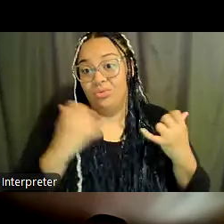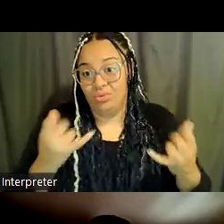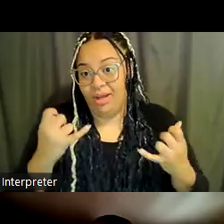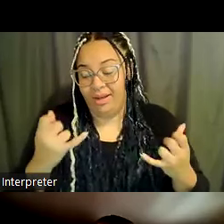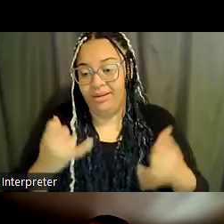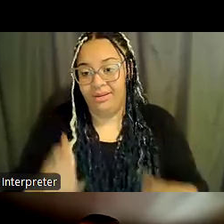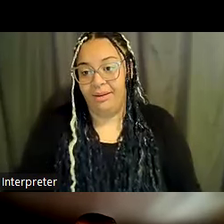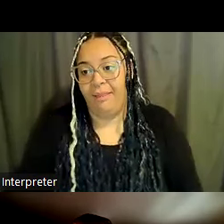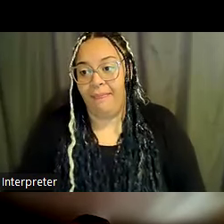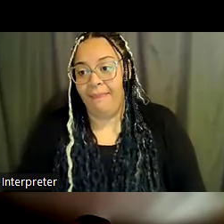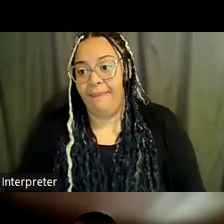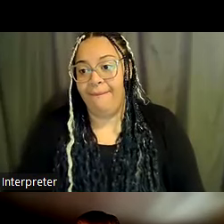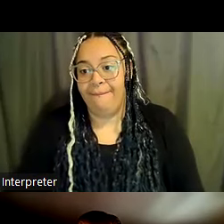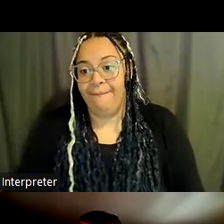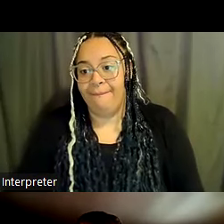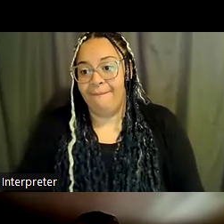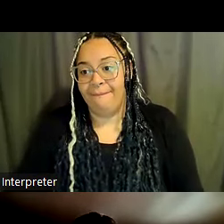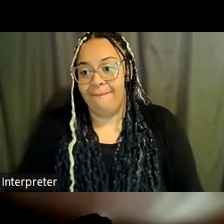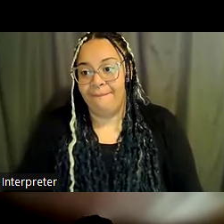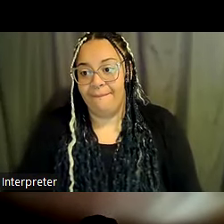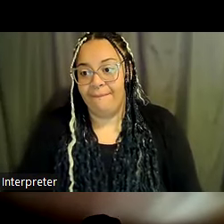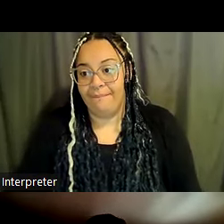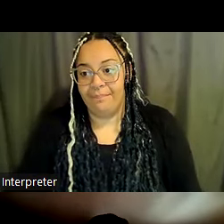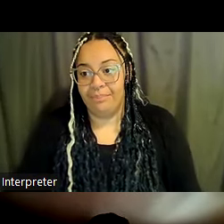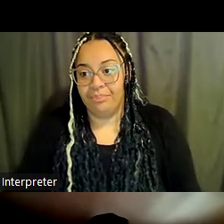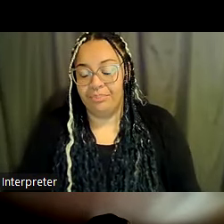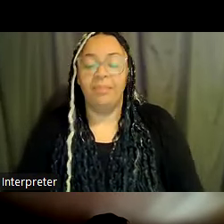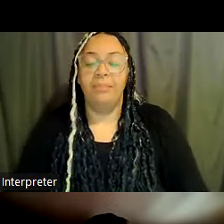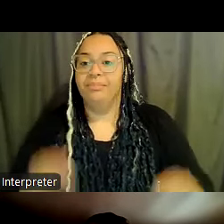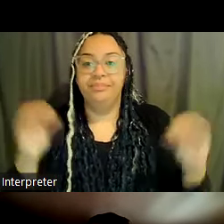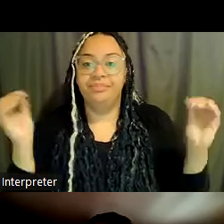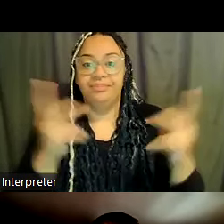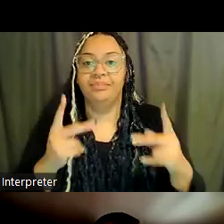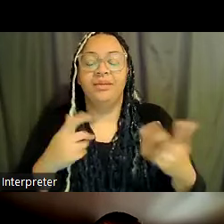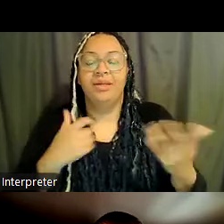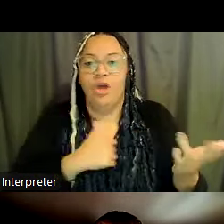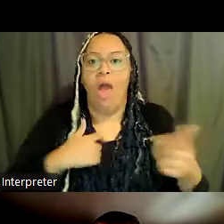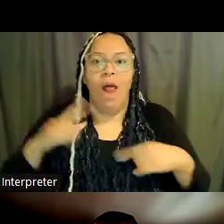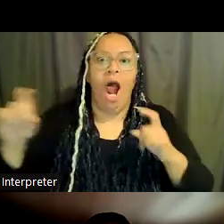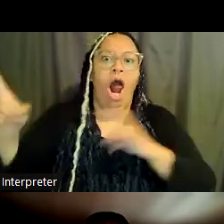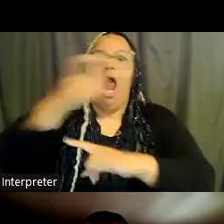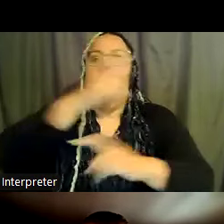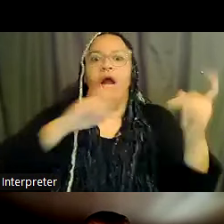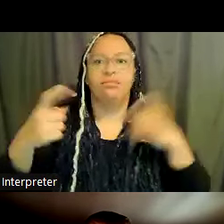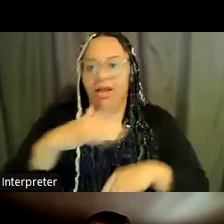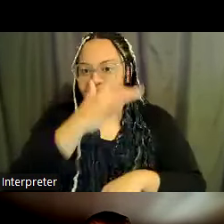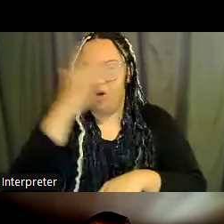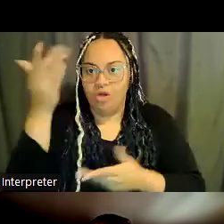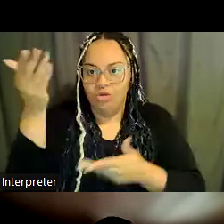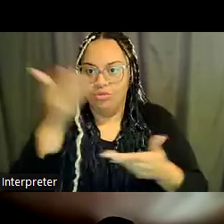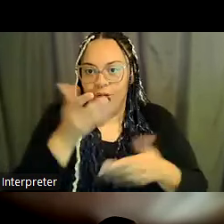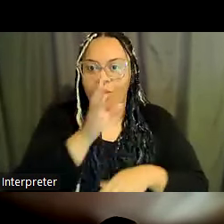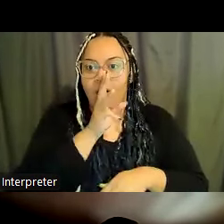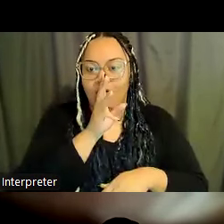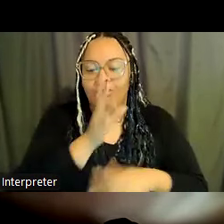All right, hey everybody. Sorry, I was rushing around to get on earlier that I forgot to bring my